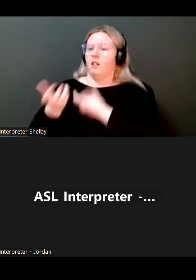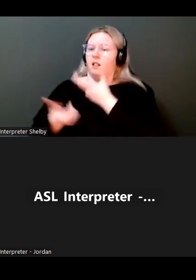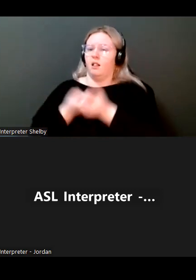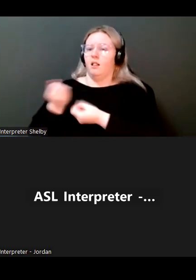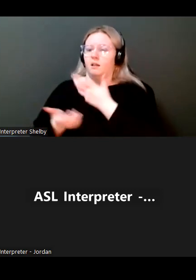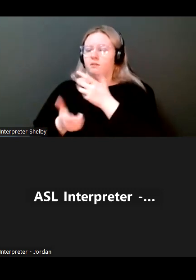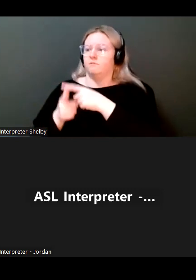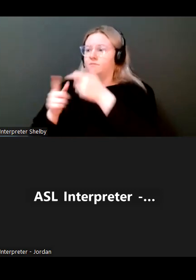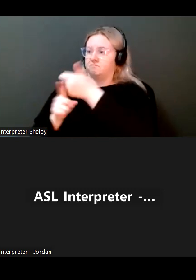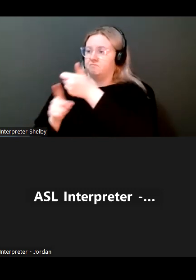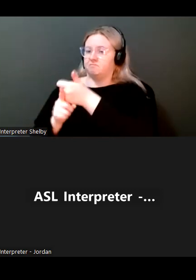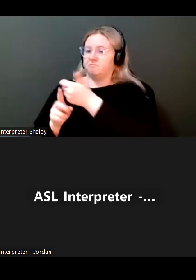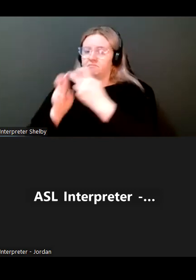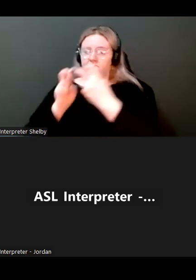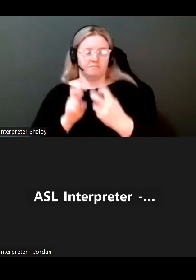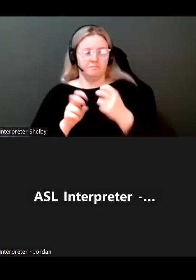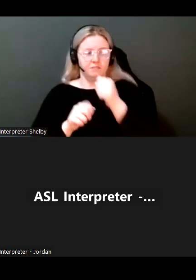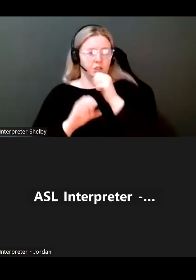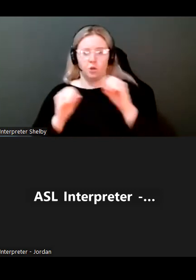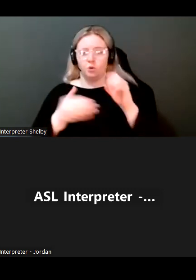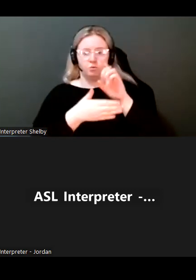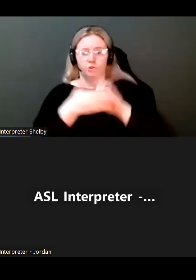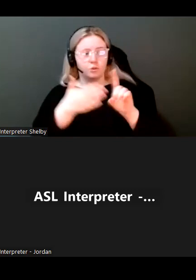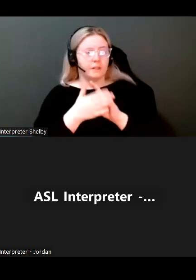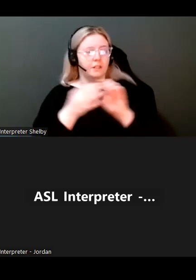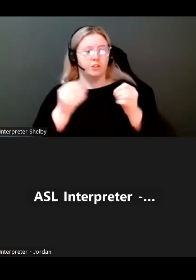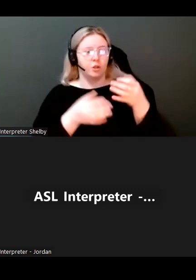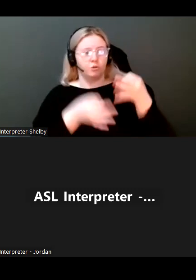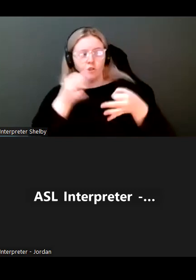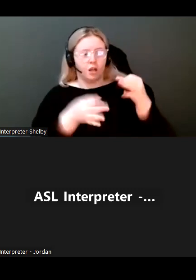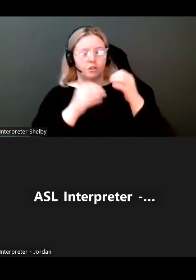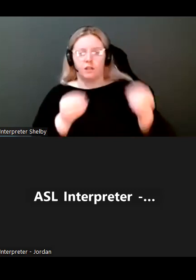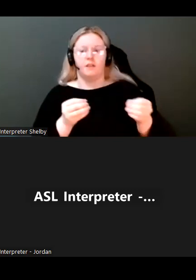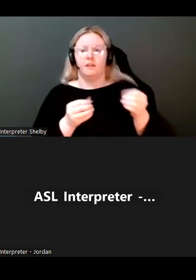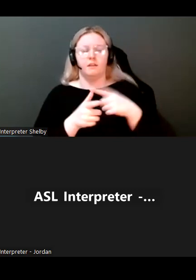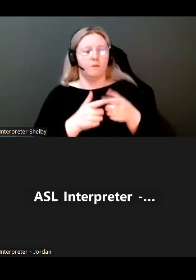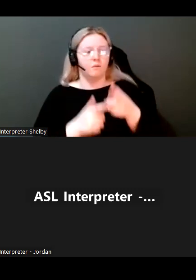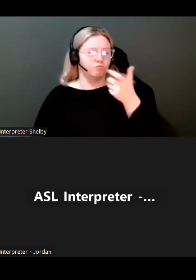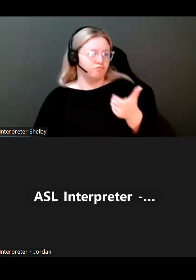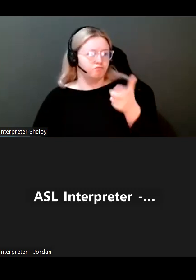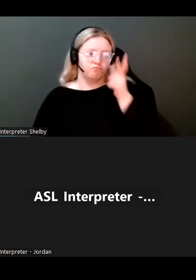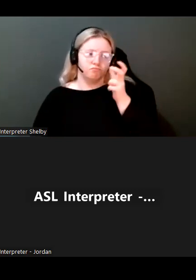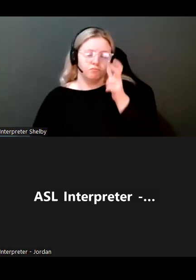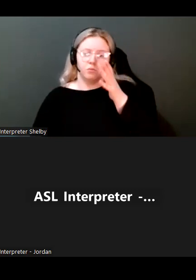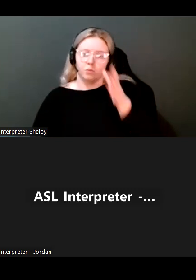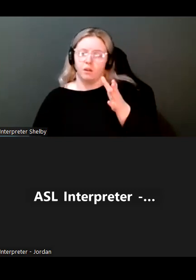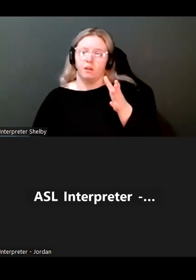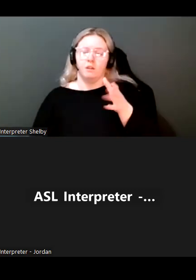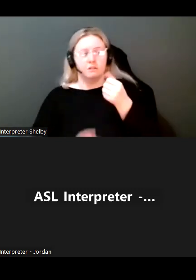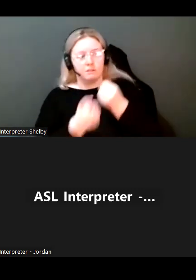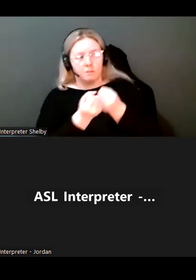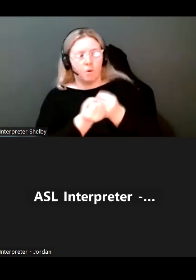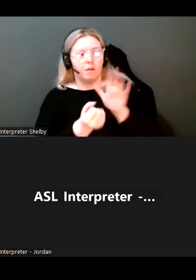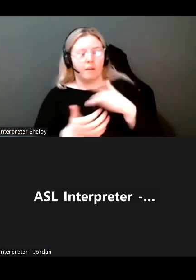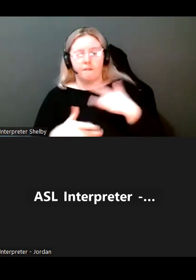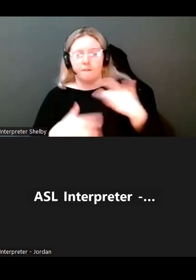who's non-judgmental and supportive, who can listen and really validate their feelings. Some people are looking to learn some coping